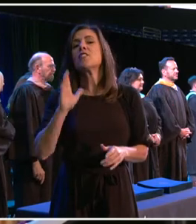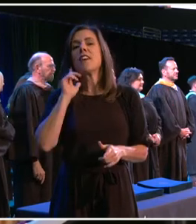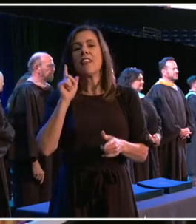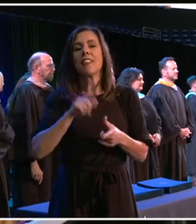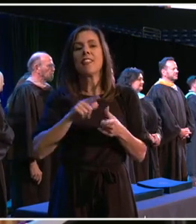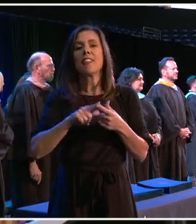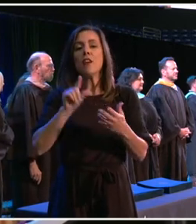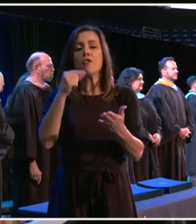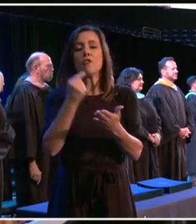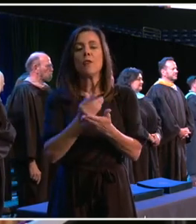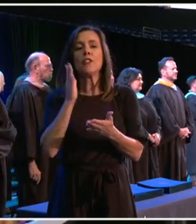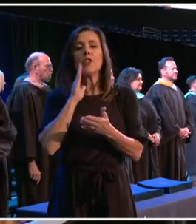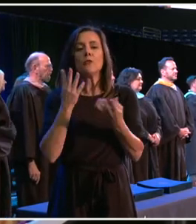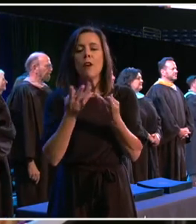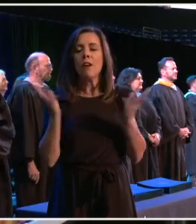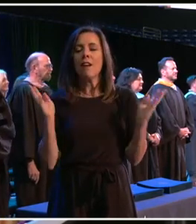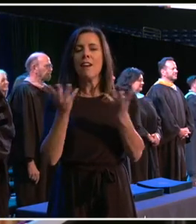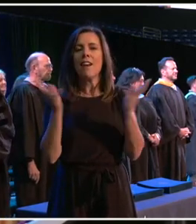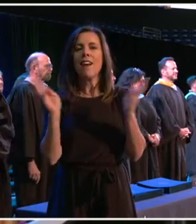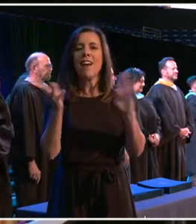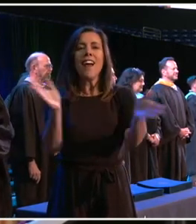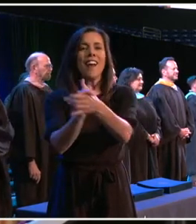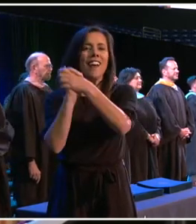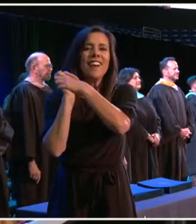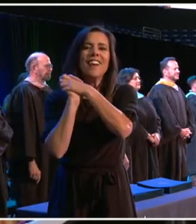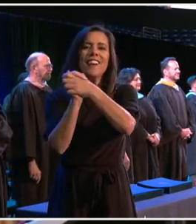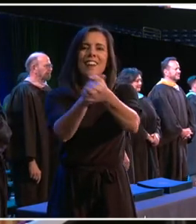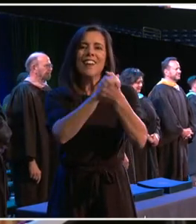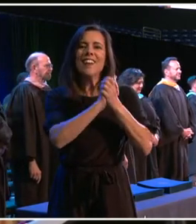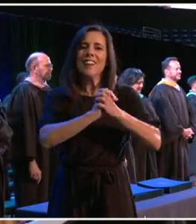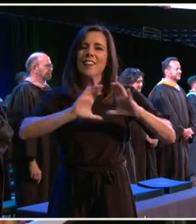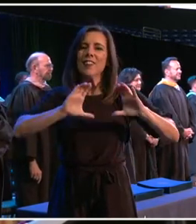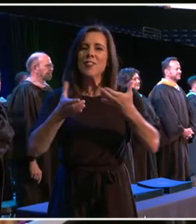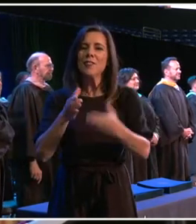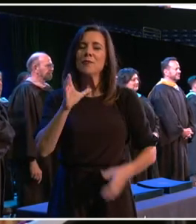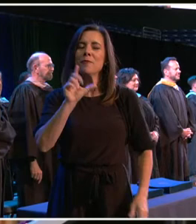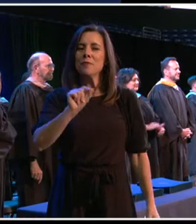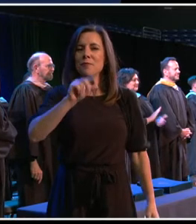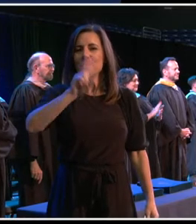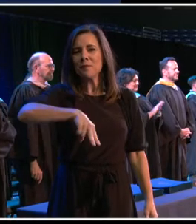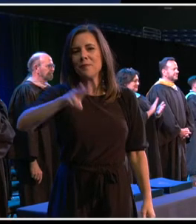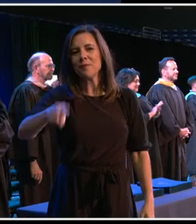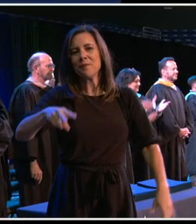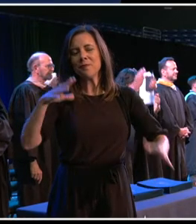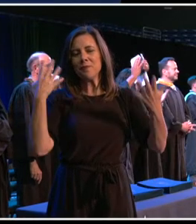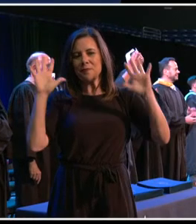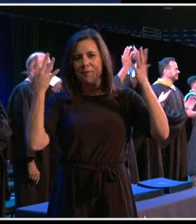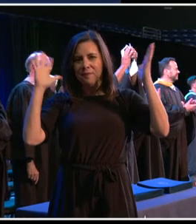recessional one row at a time. Congratulations, class of 2022.